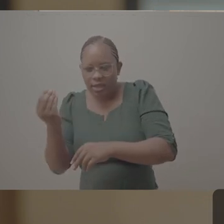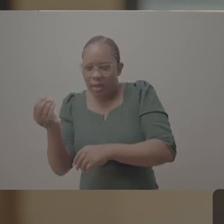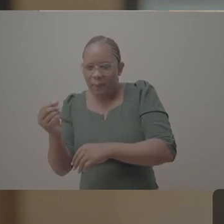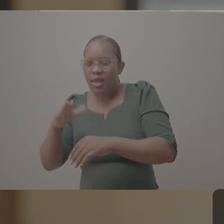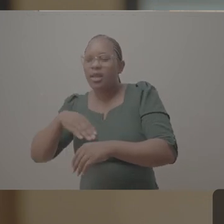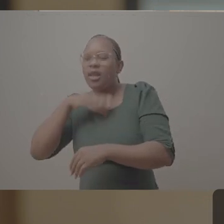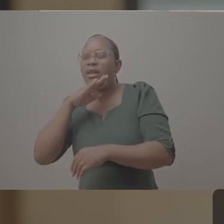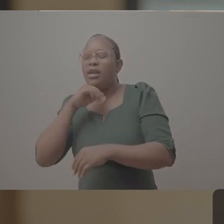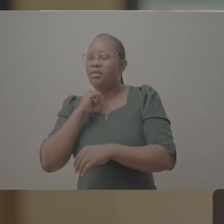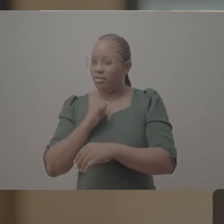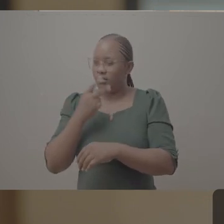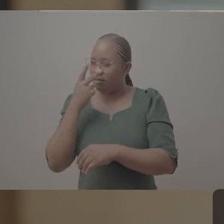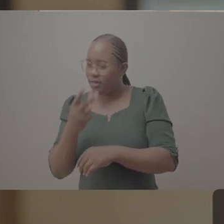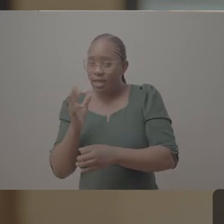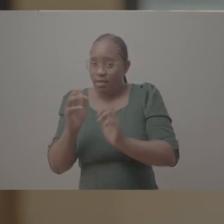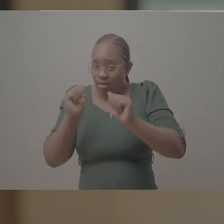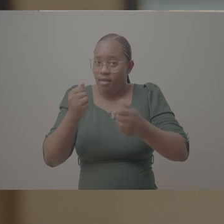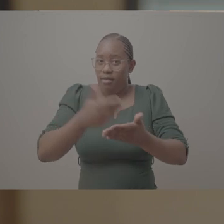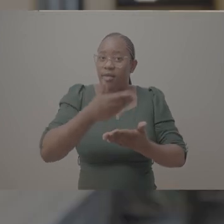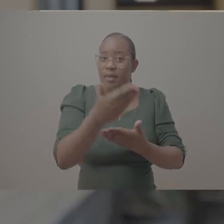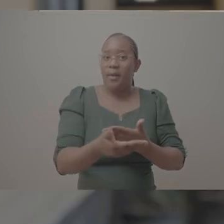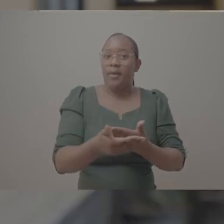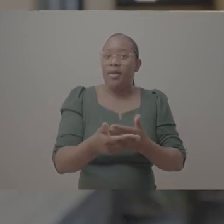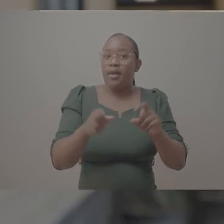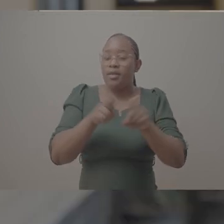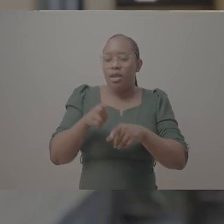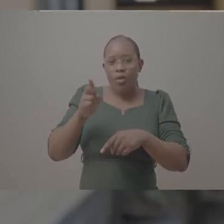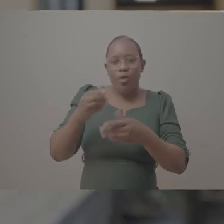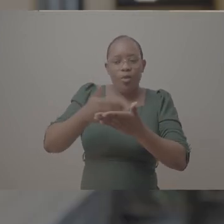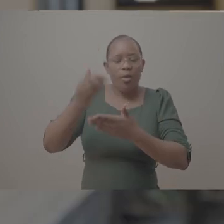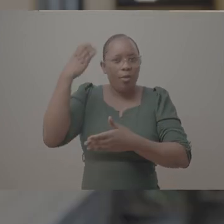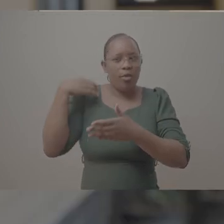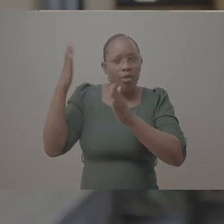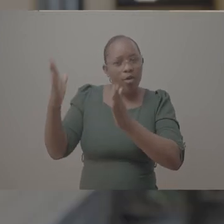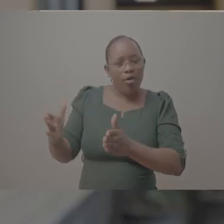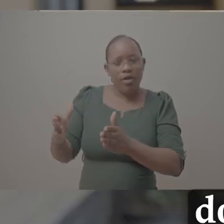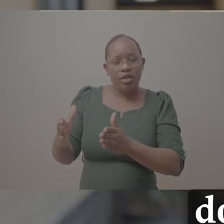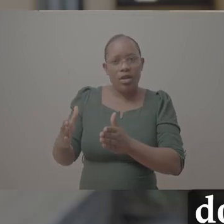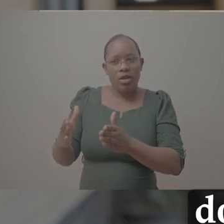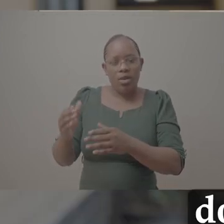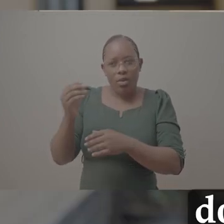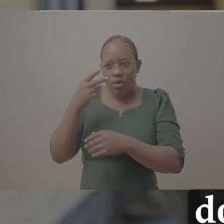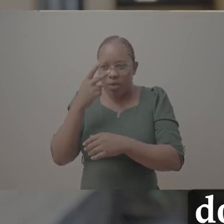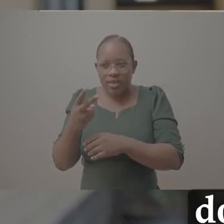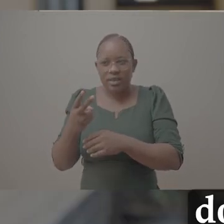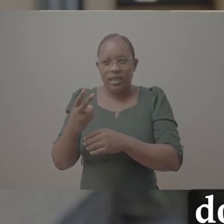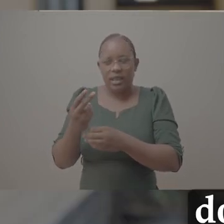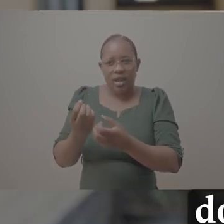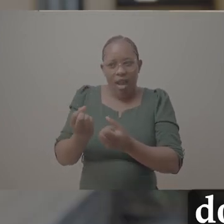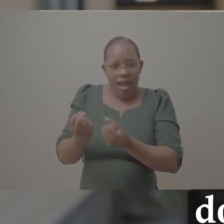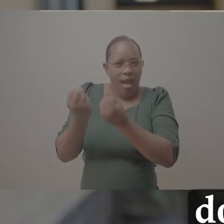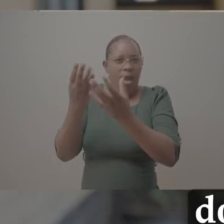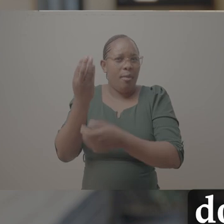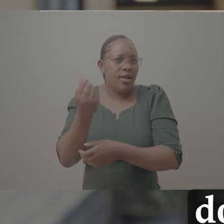that have been given, then we have a tender committee. So the procurement officer does the procurement